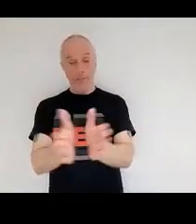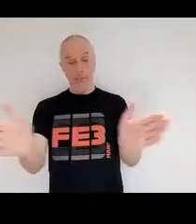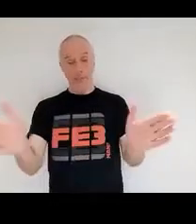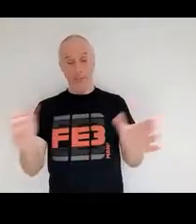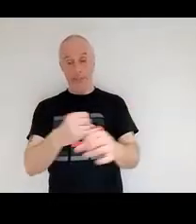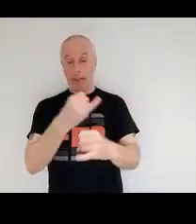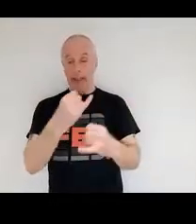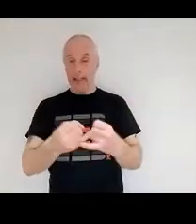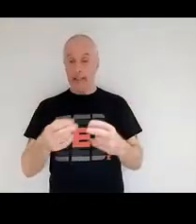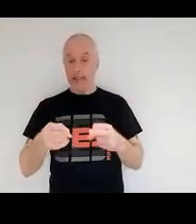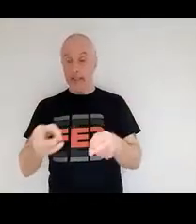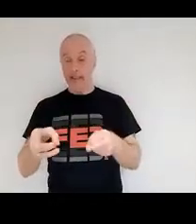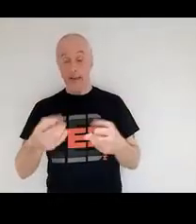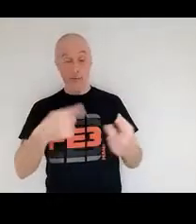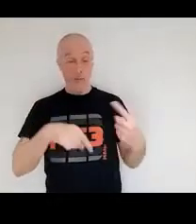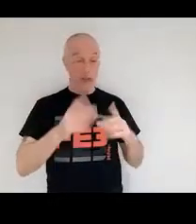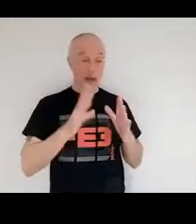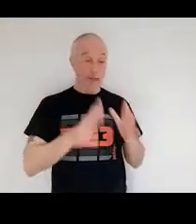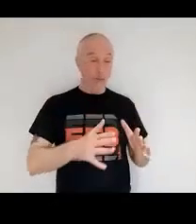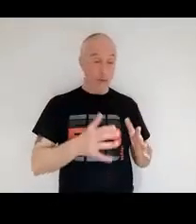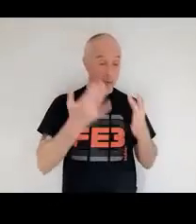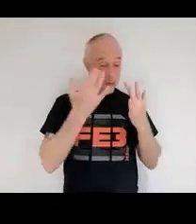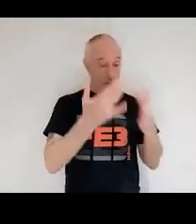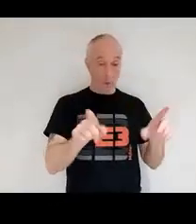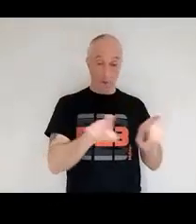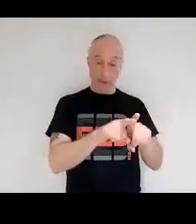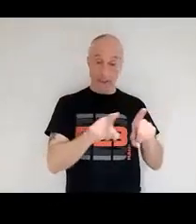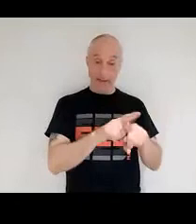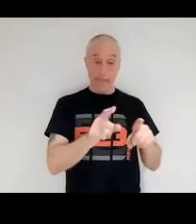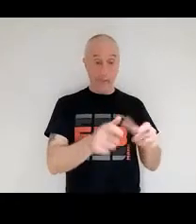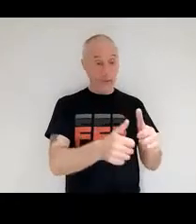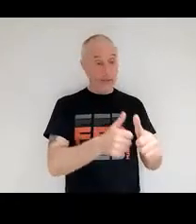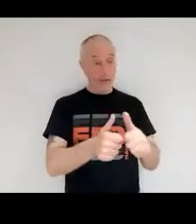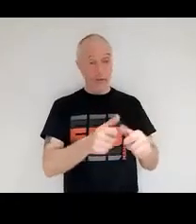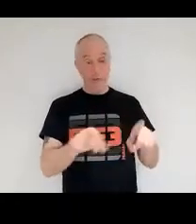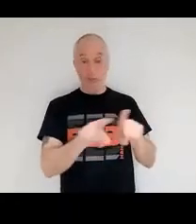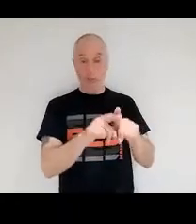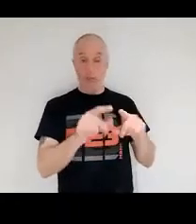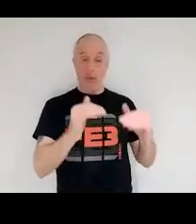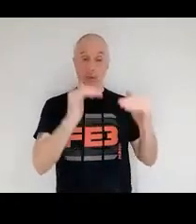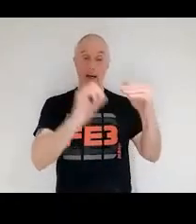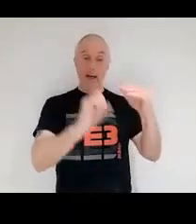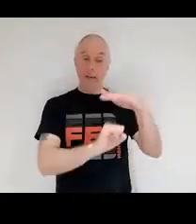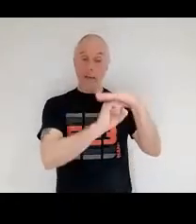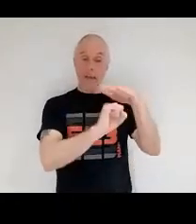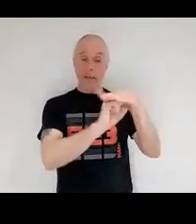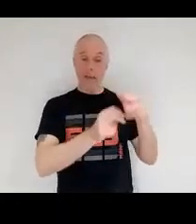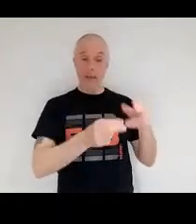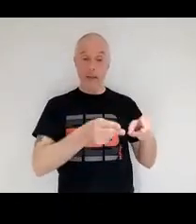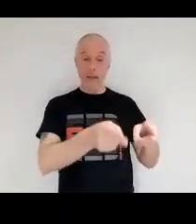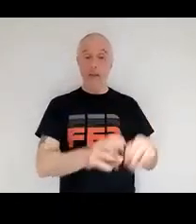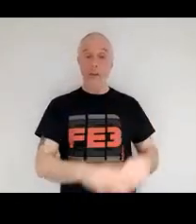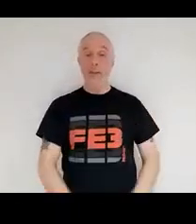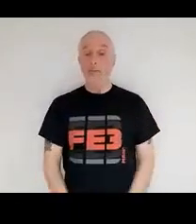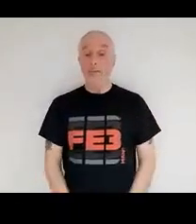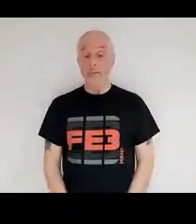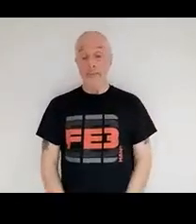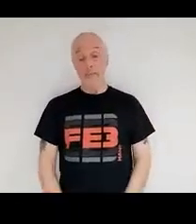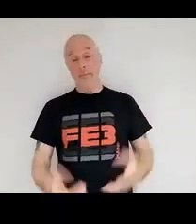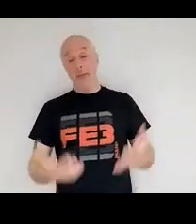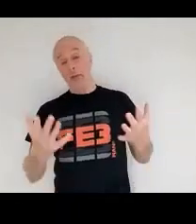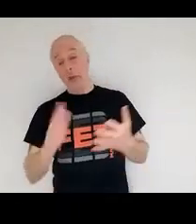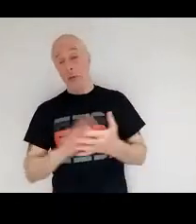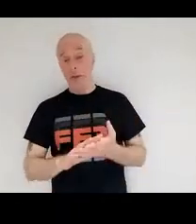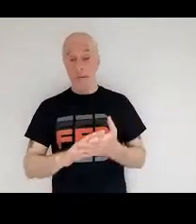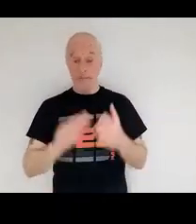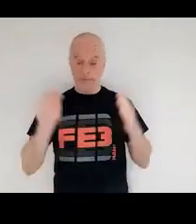for industrial and large commercial as well as high pressure systems. So they are the sort of two core focuses or foci